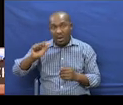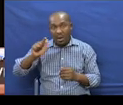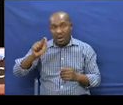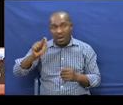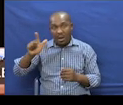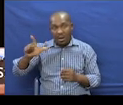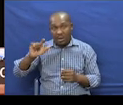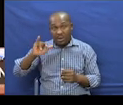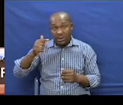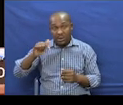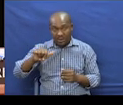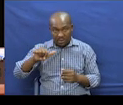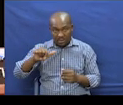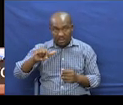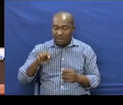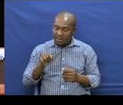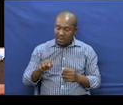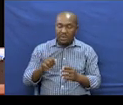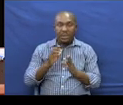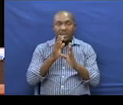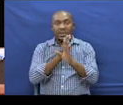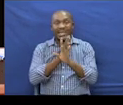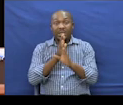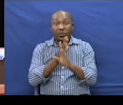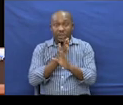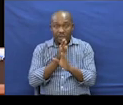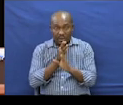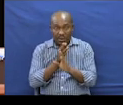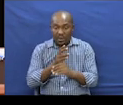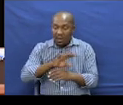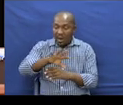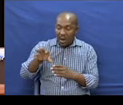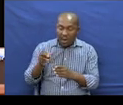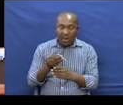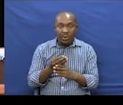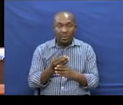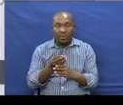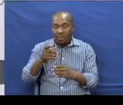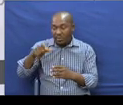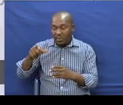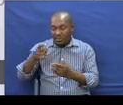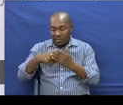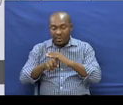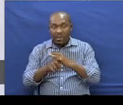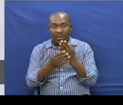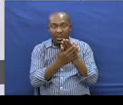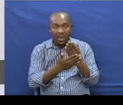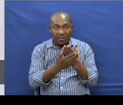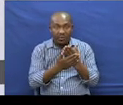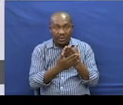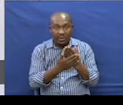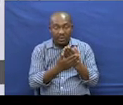Equality is a situation whereby all people within a country are treated equally. All people within